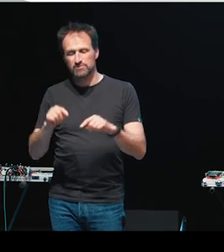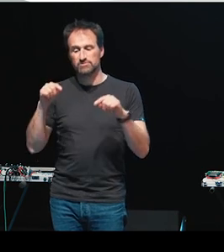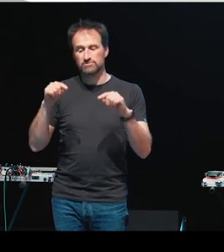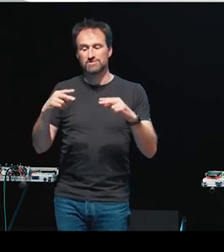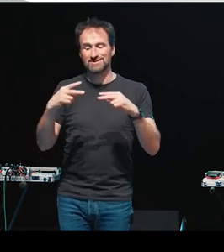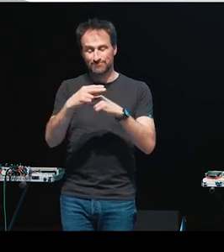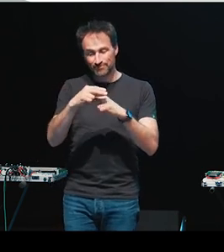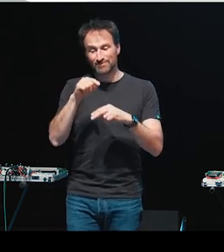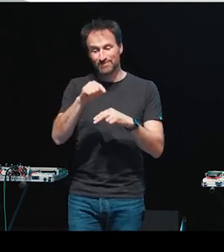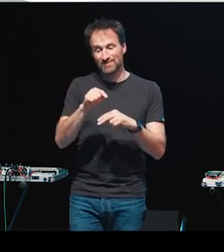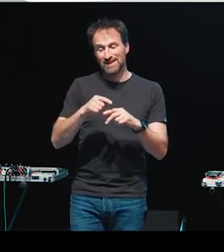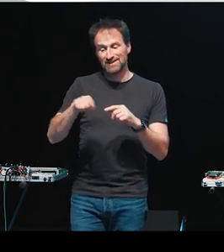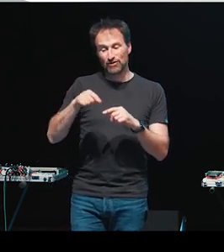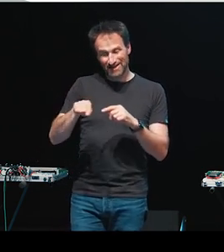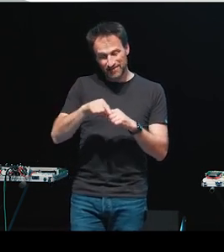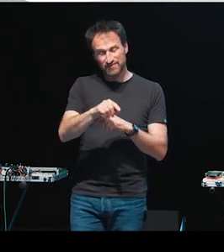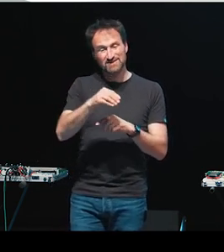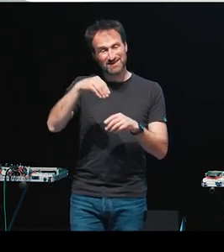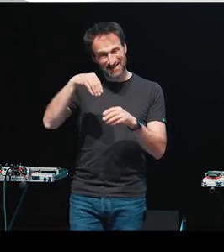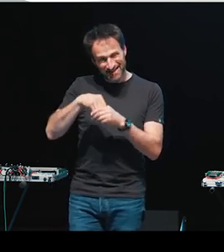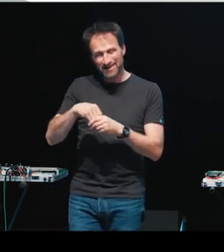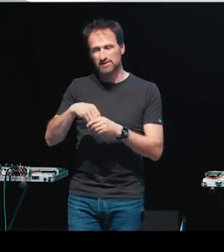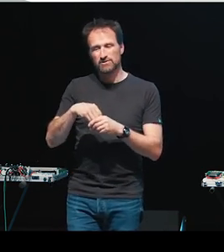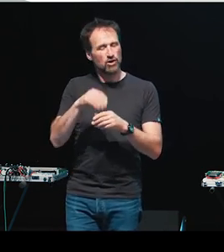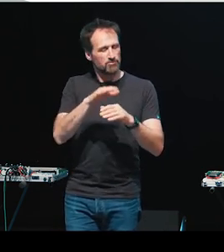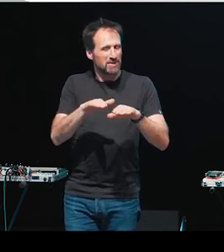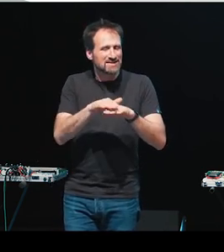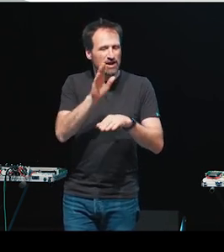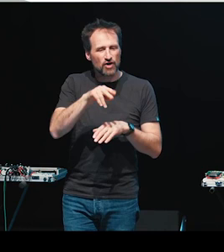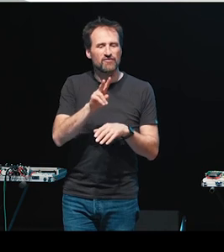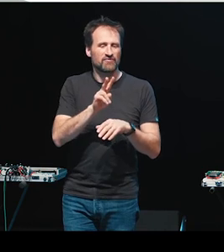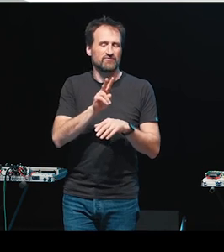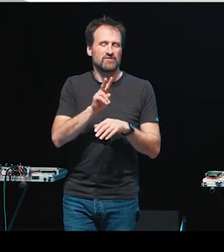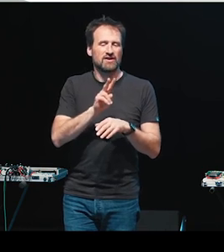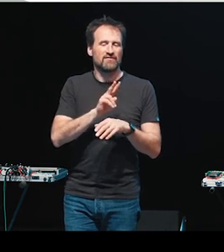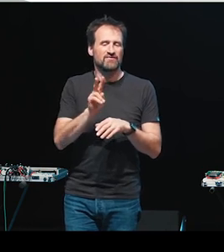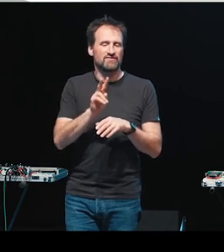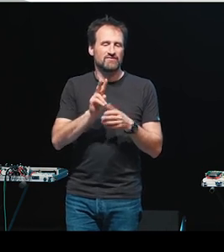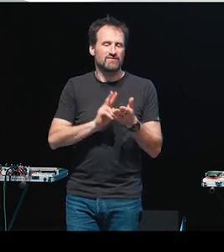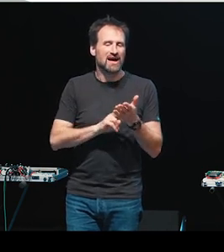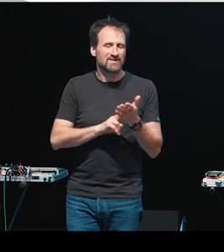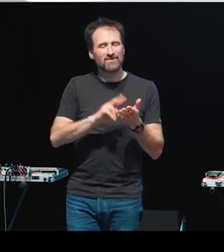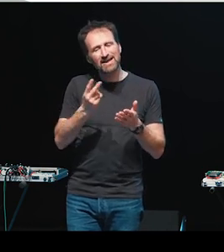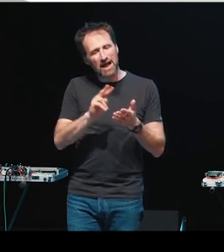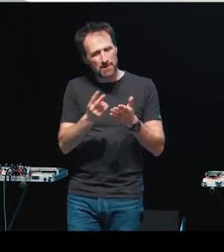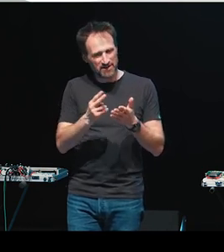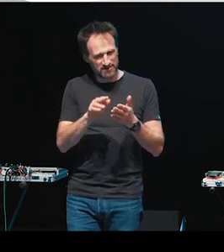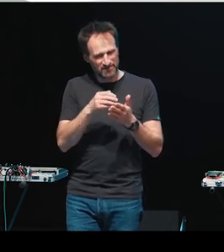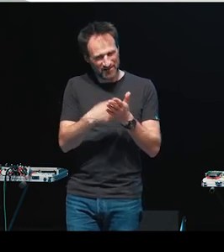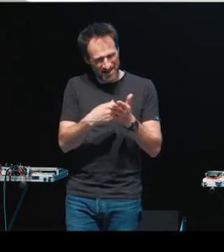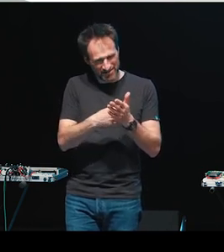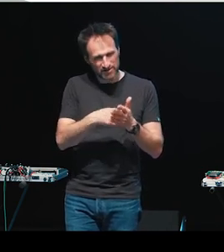let you conditionally request fields from a GraphQL query based on a variable value. And directives are also used for experimental features